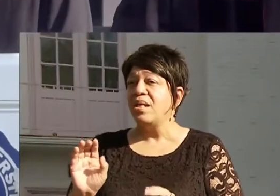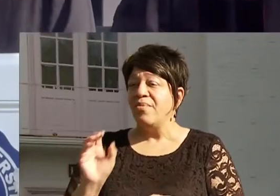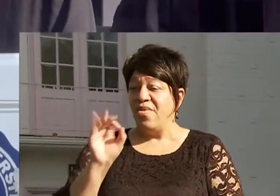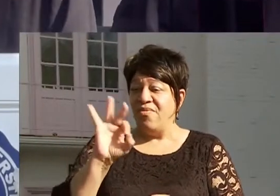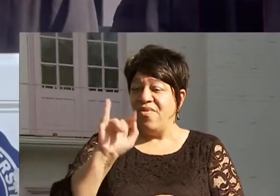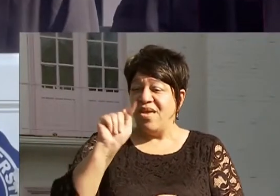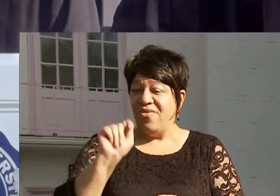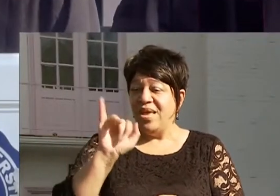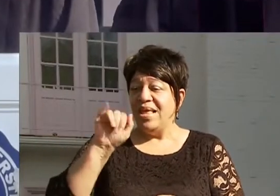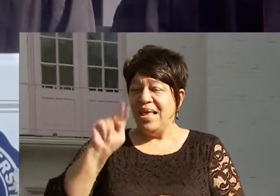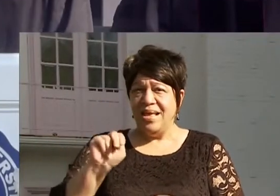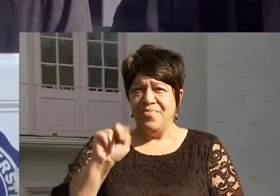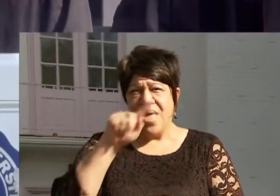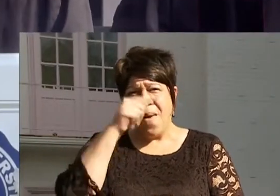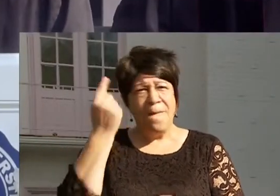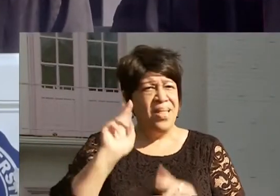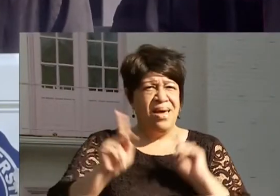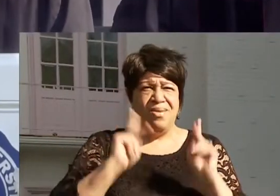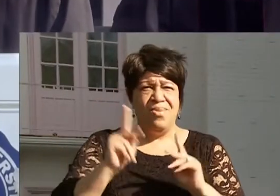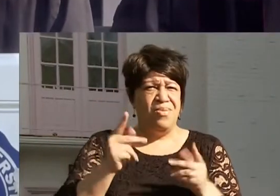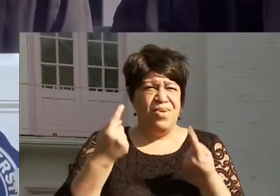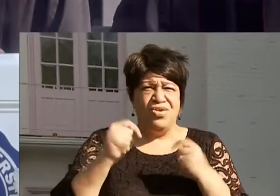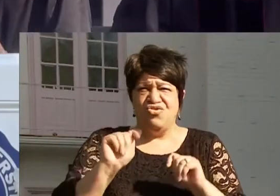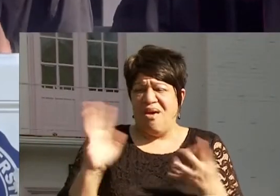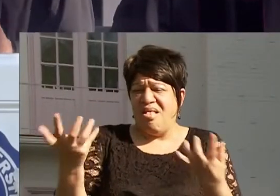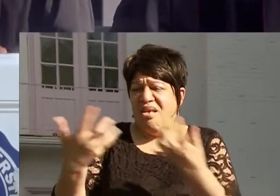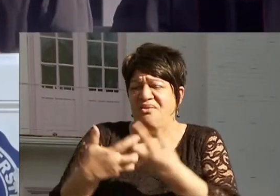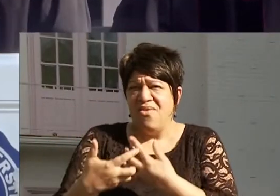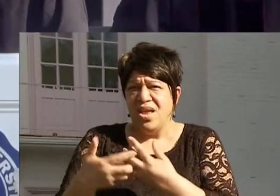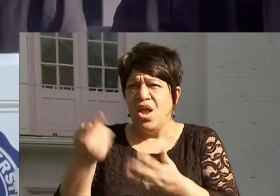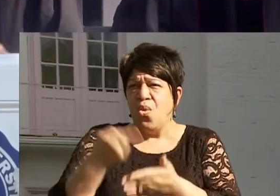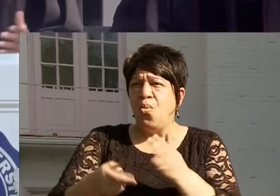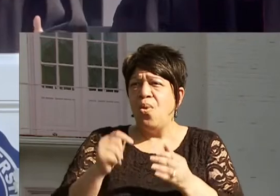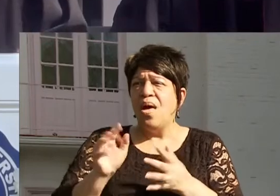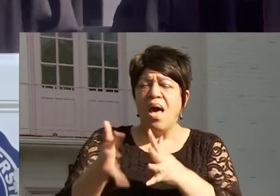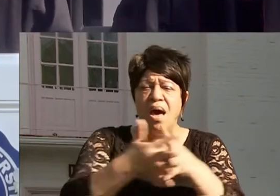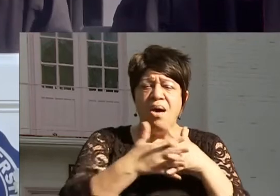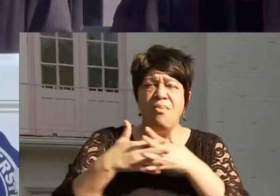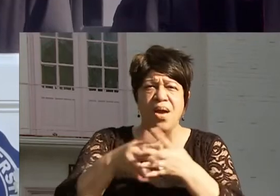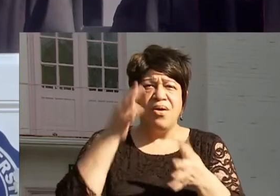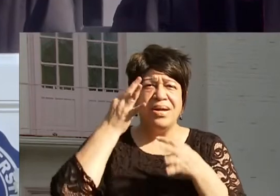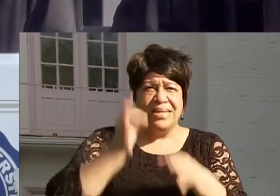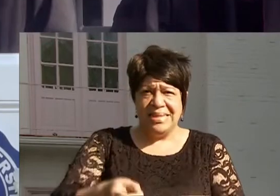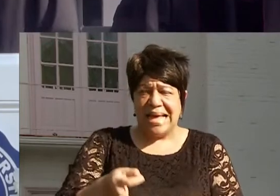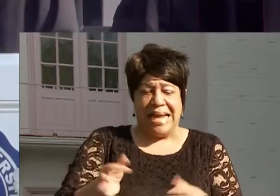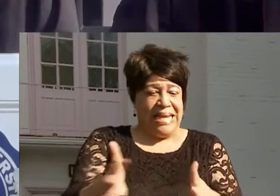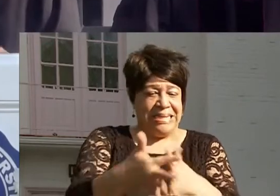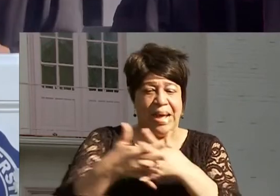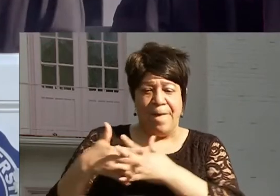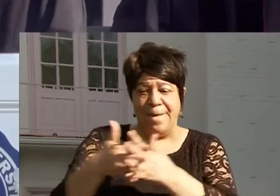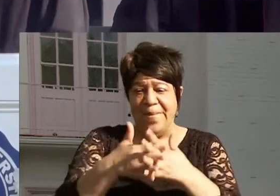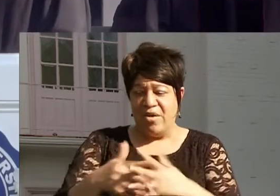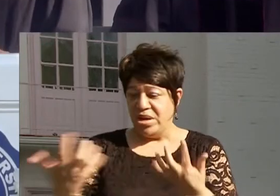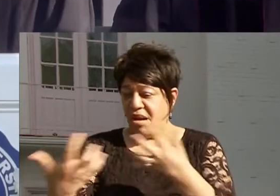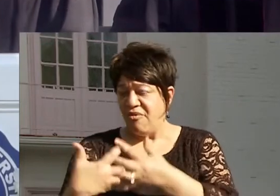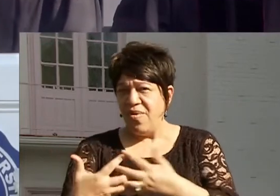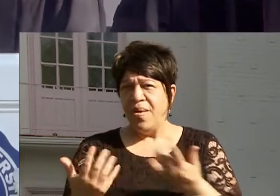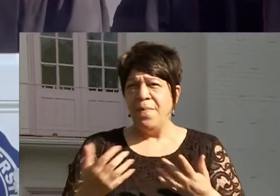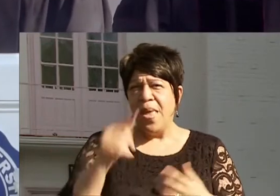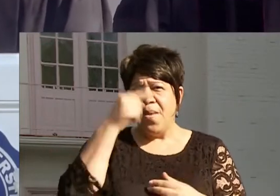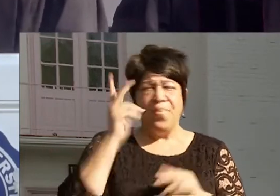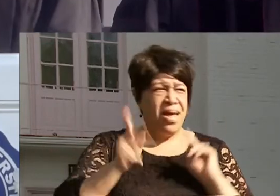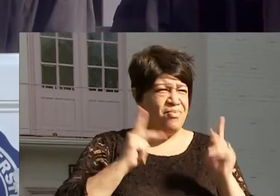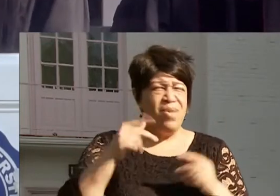Black people have been trying for years to fit into what America has decided is American. Black people have always been